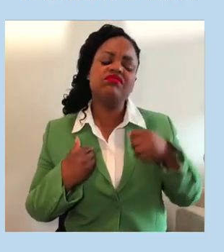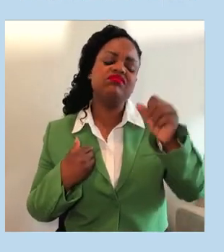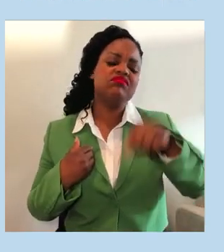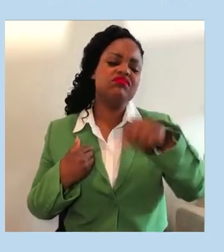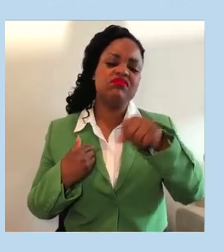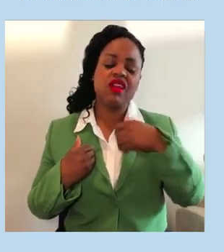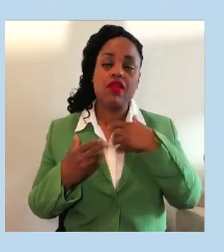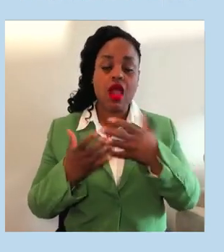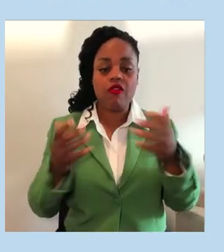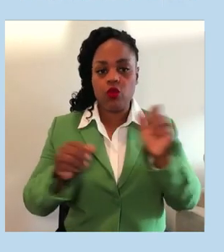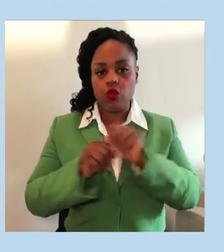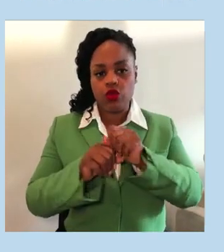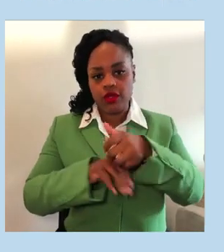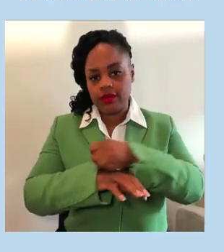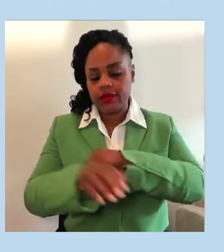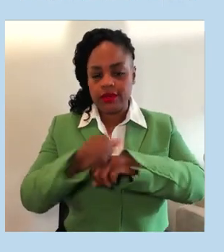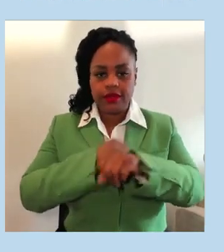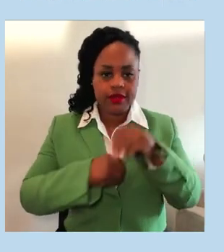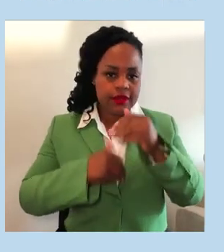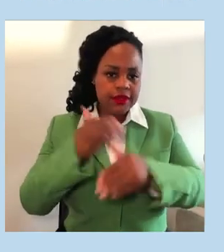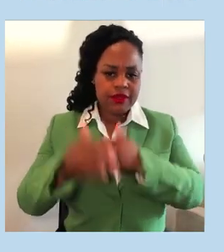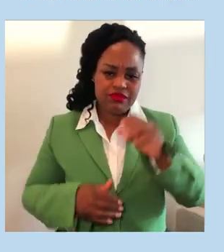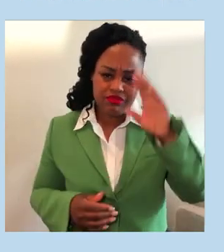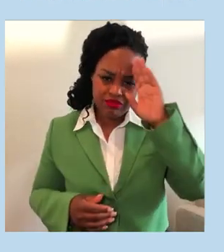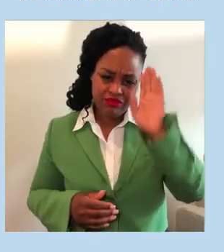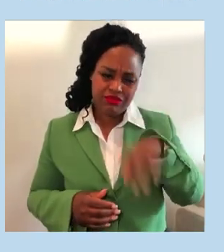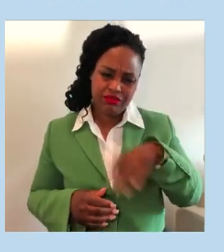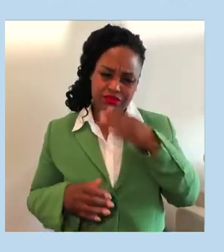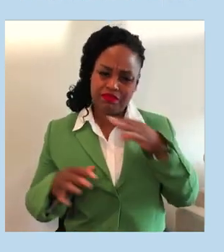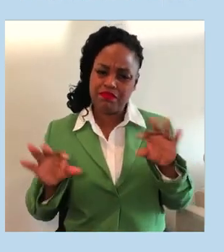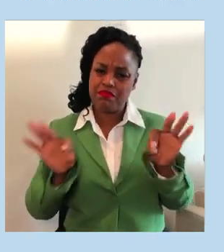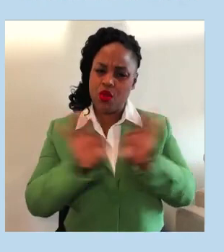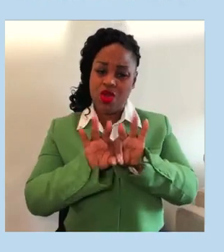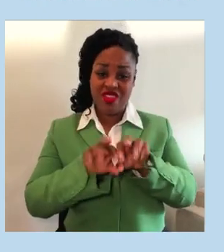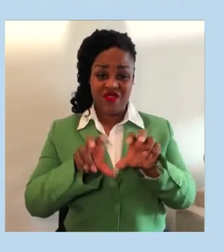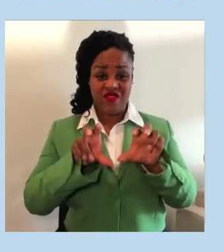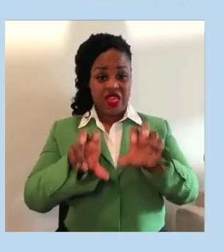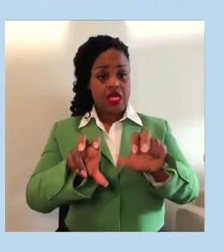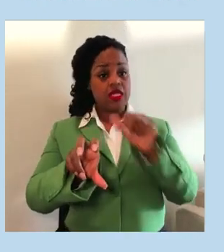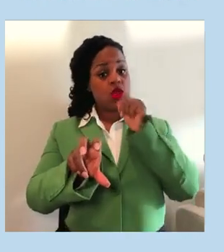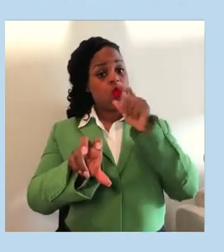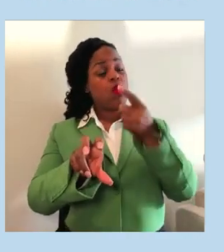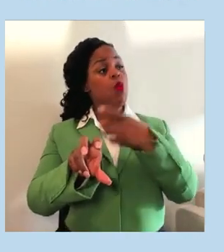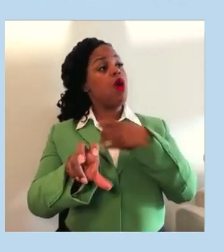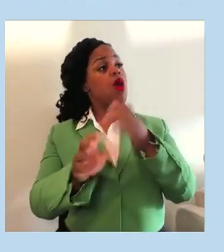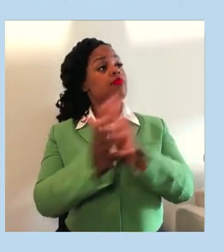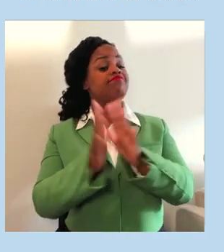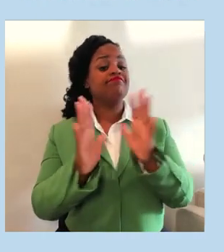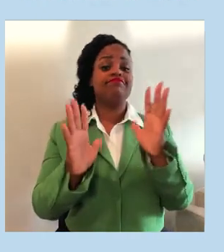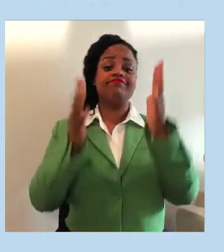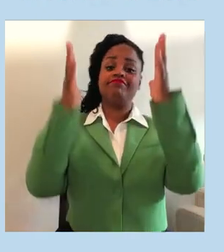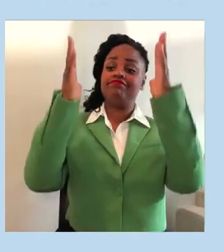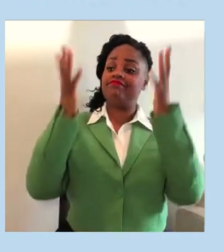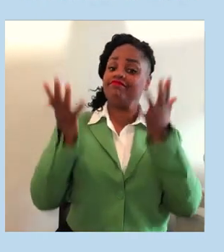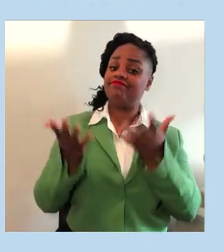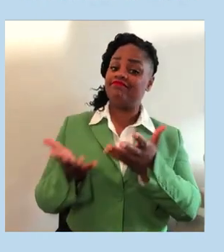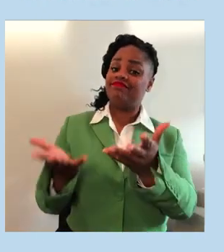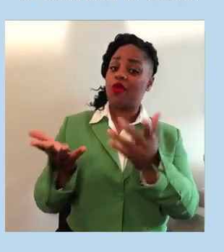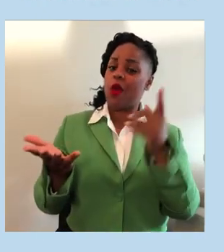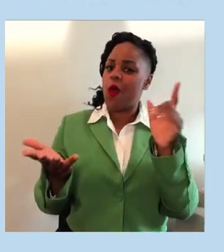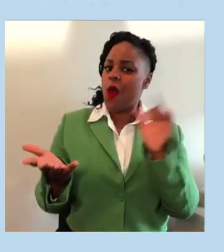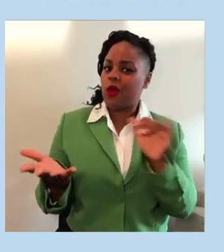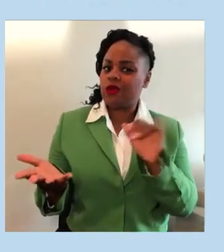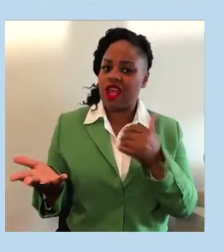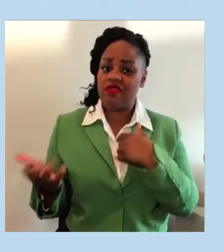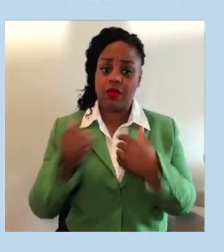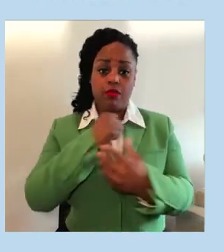investment. It's not just how we lift up women and girls. It's also how we reduce poverty and promote economic opportunity. It's